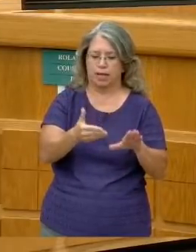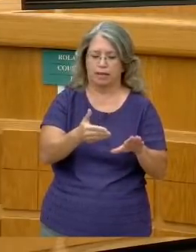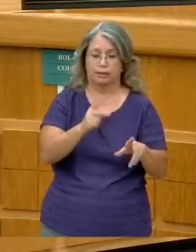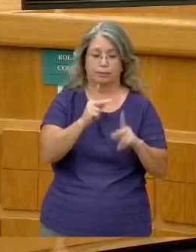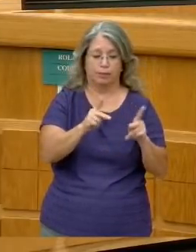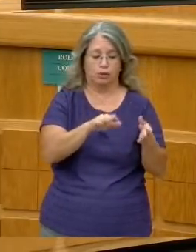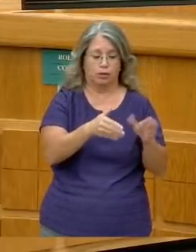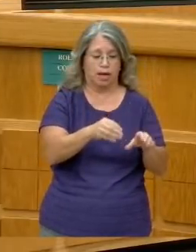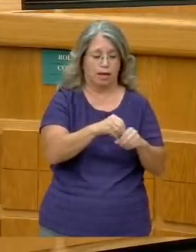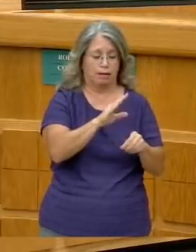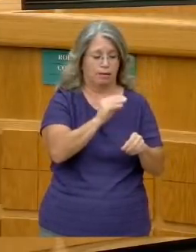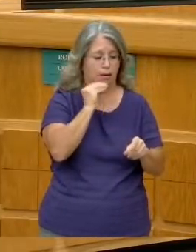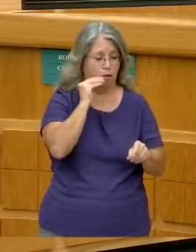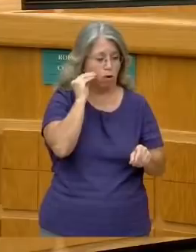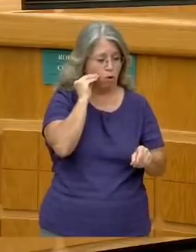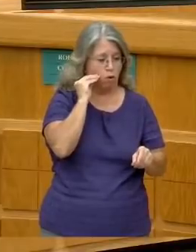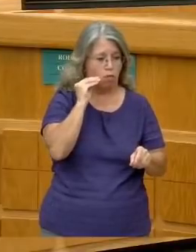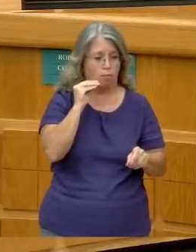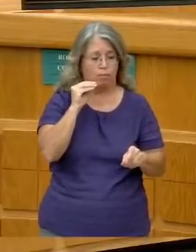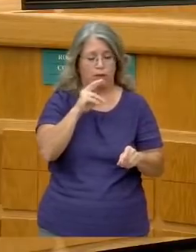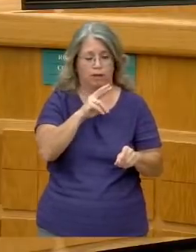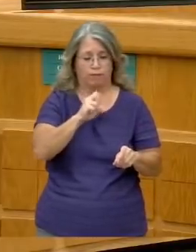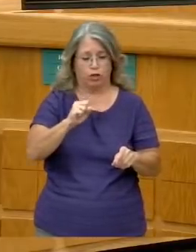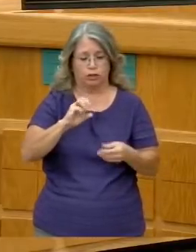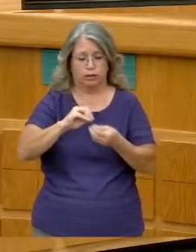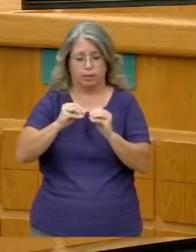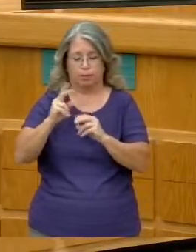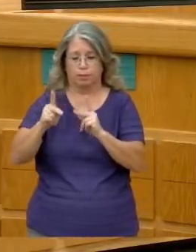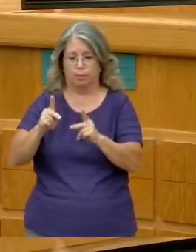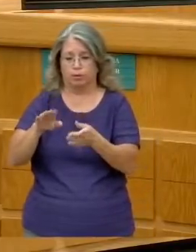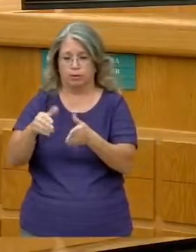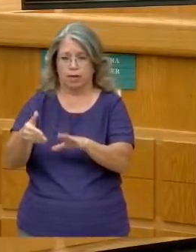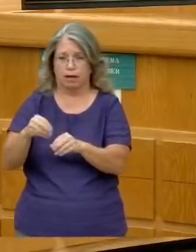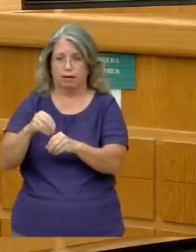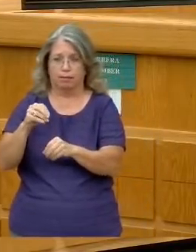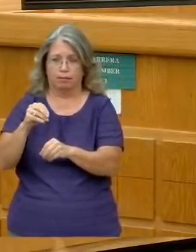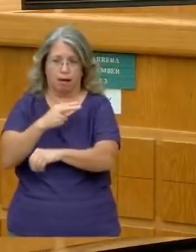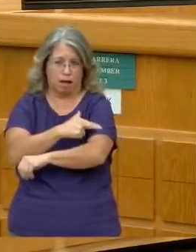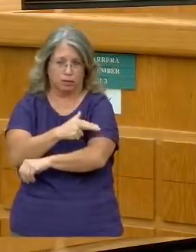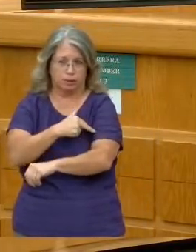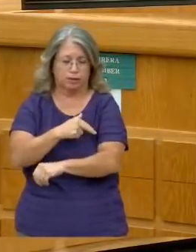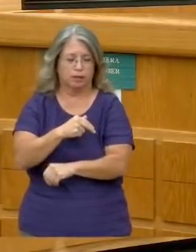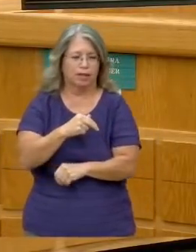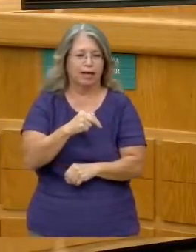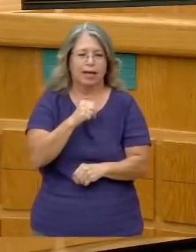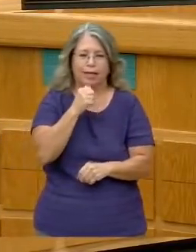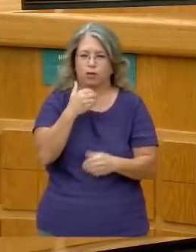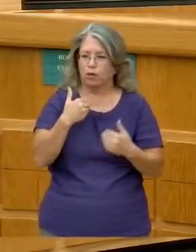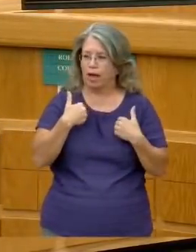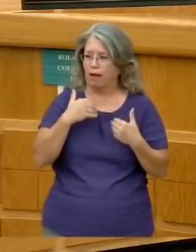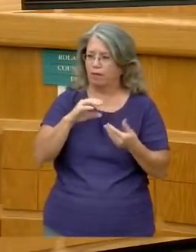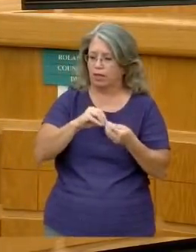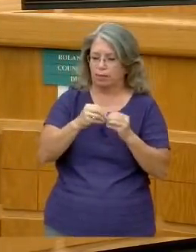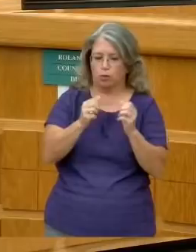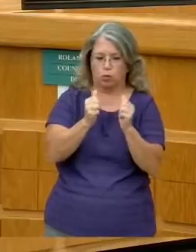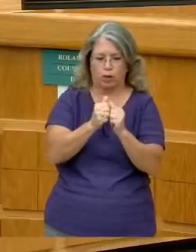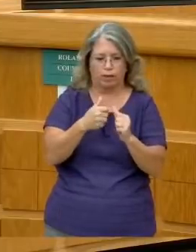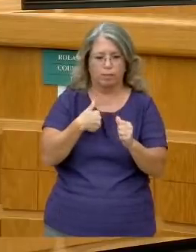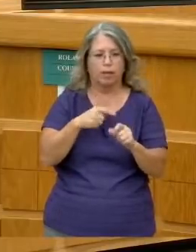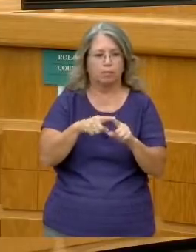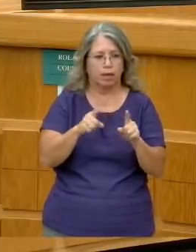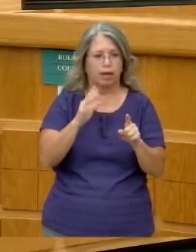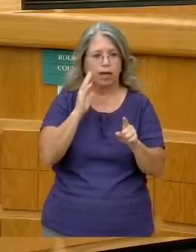I don't have statistics with me, but I know last week there were several cases where persons actually passed away at home.